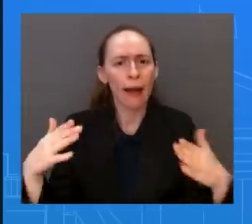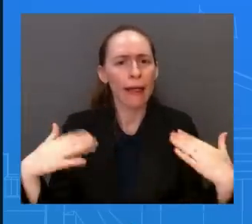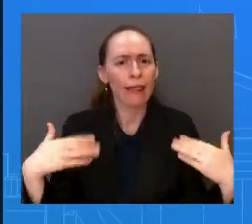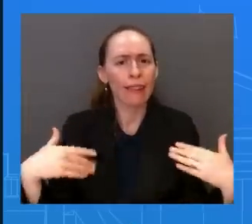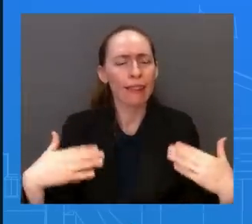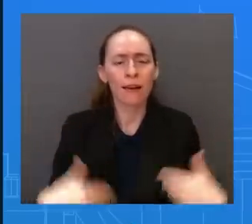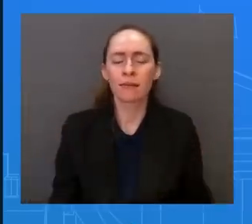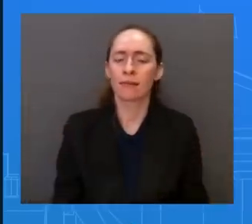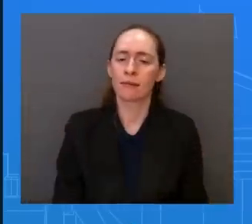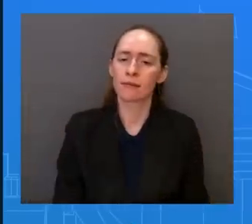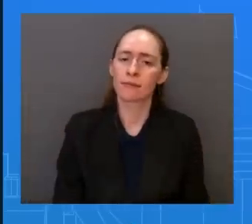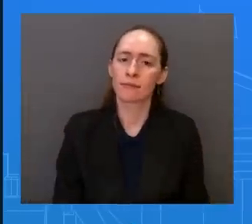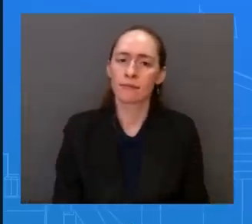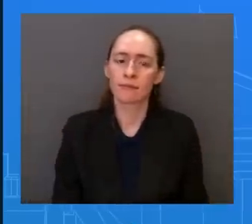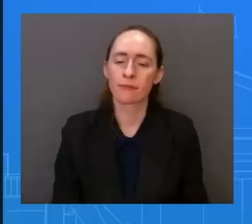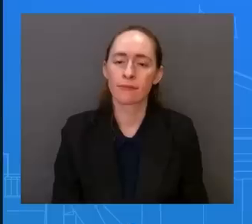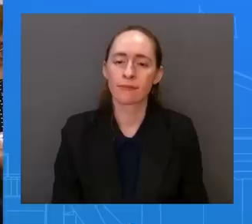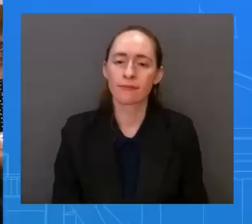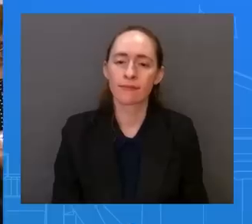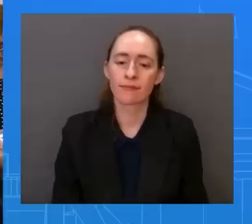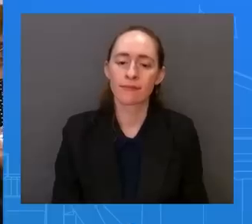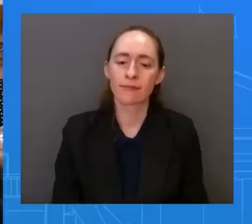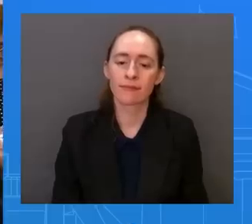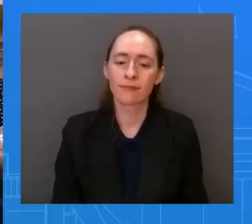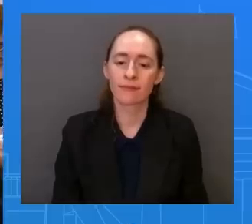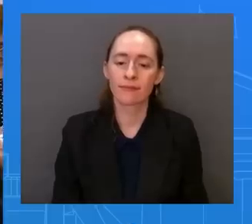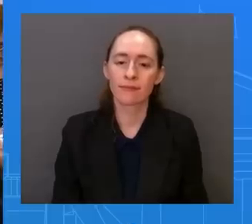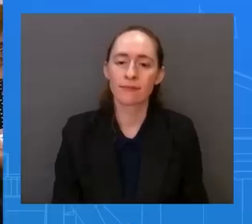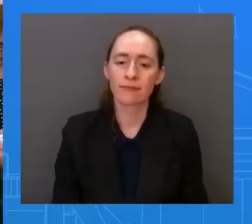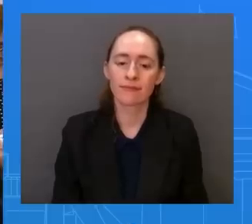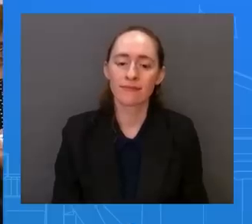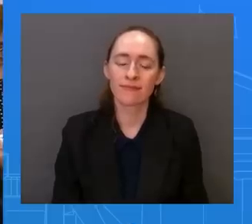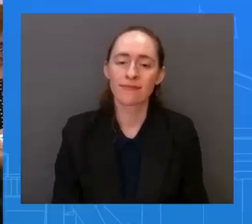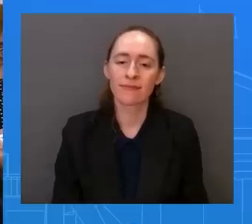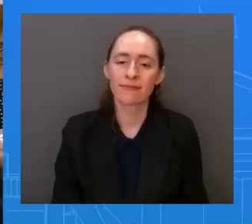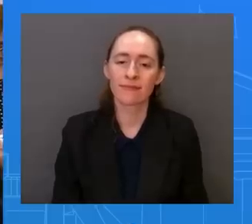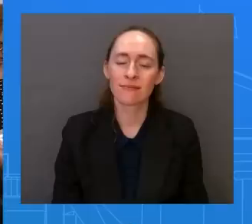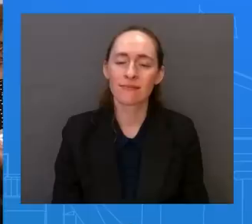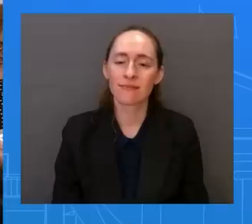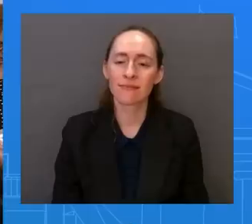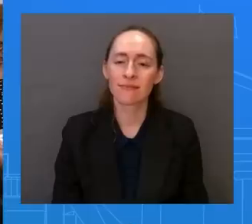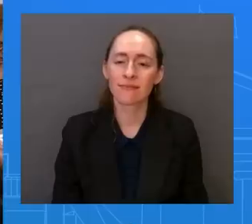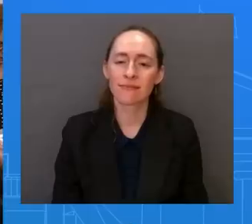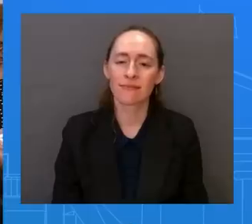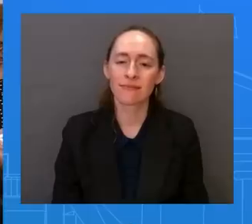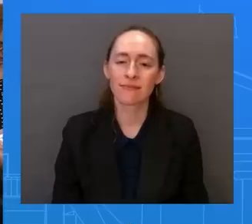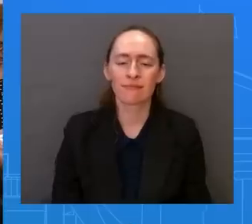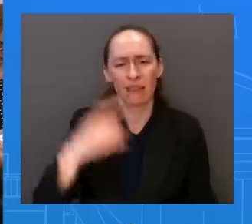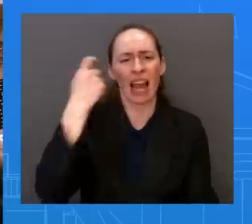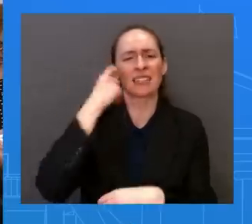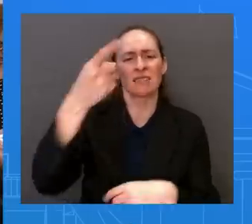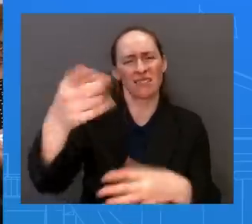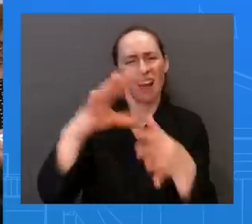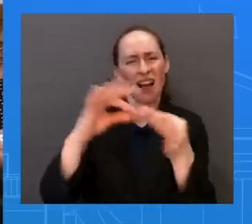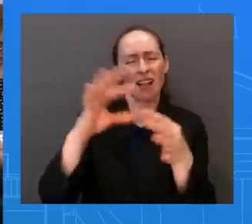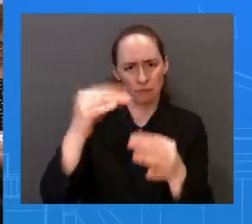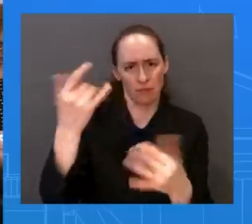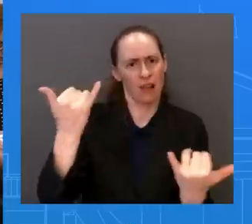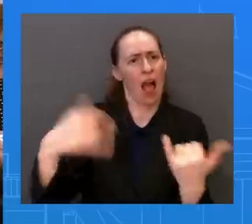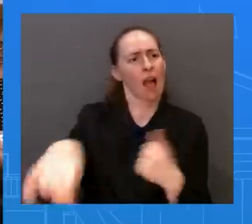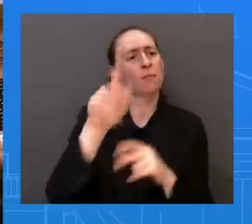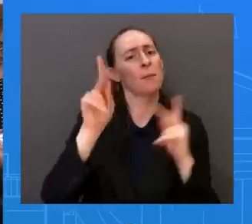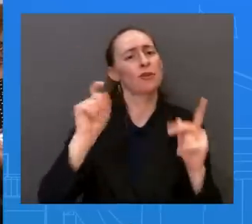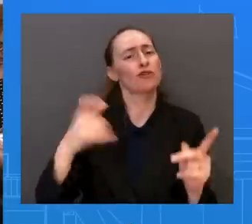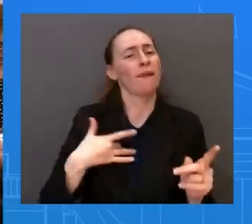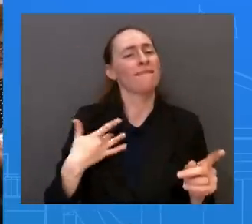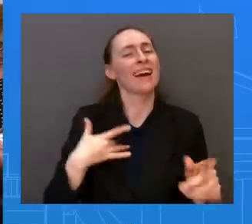A few minutes ago in your response to Jeff, you said the American people should feel optimistic about the direction of the country. Survey after survey shows they don't. An AP survey over the weekend